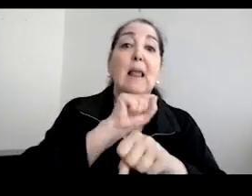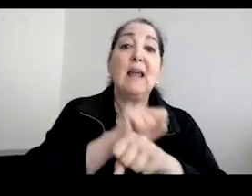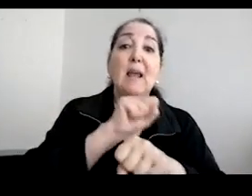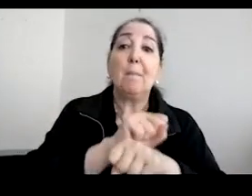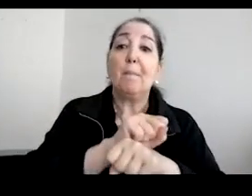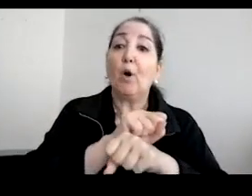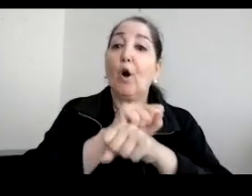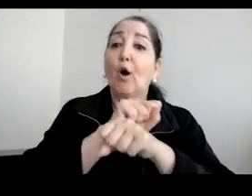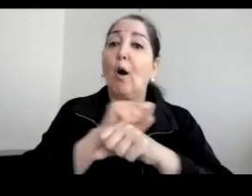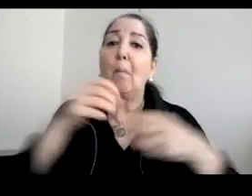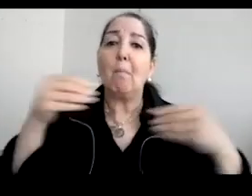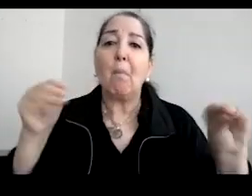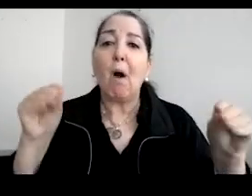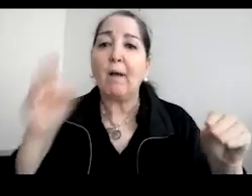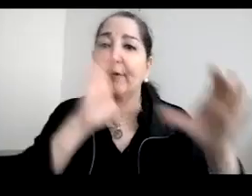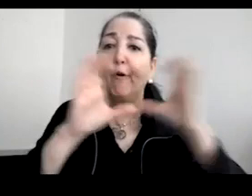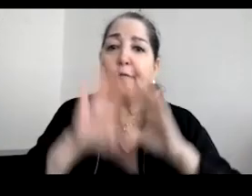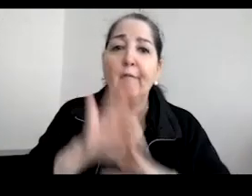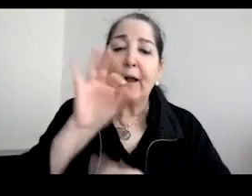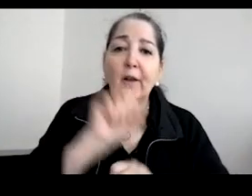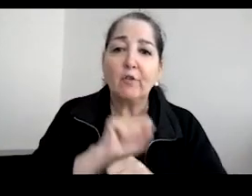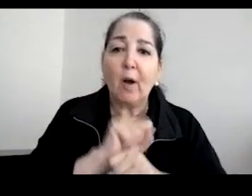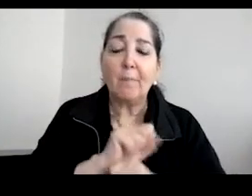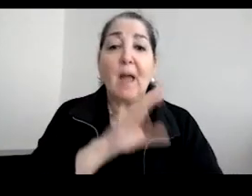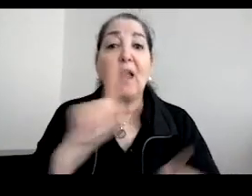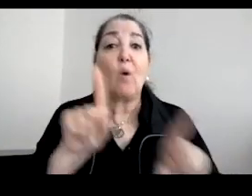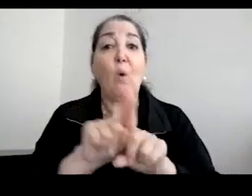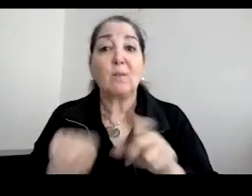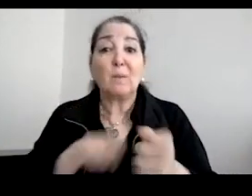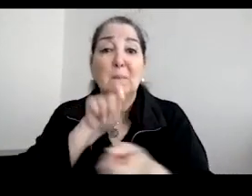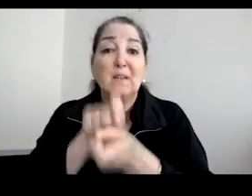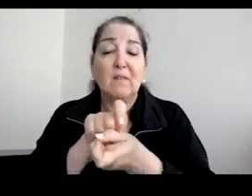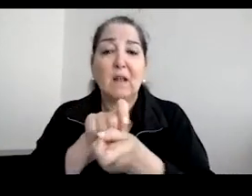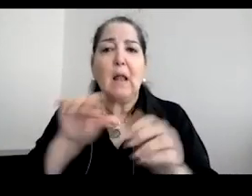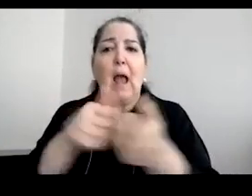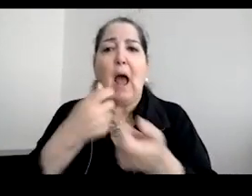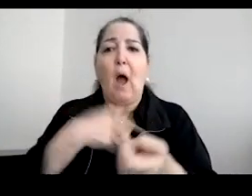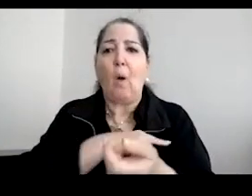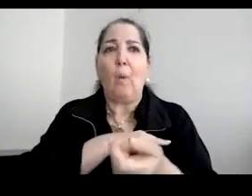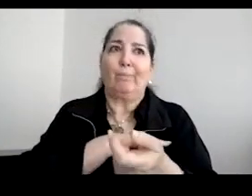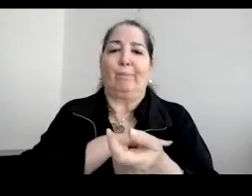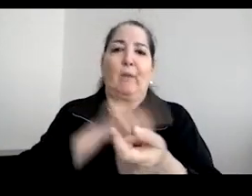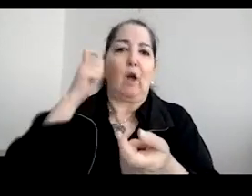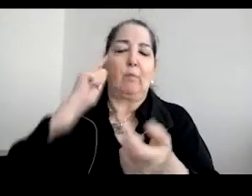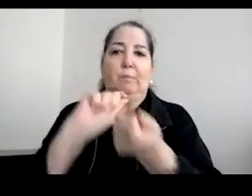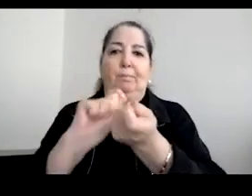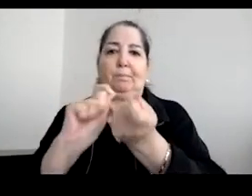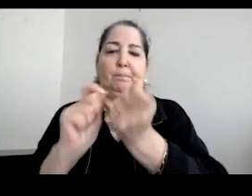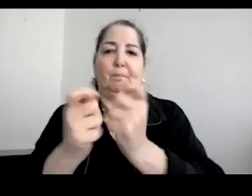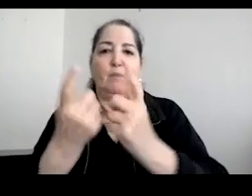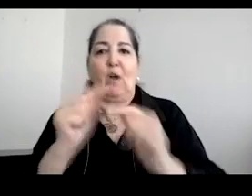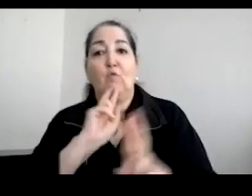insurance system in particular has been tinkered with to try to respond to the unfolding crisis as we go